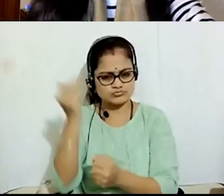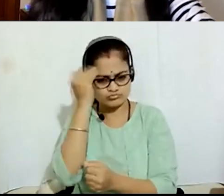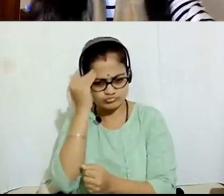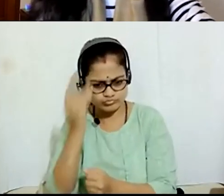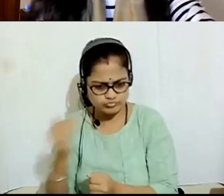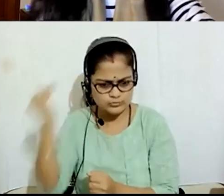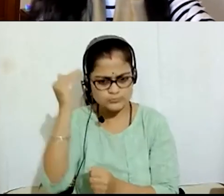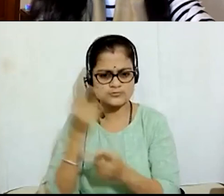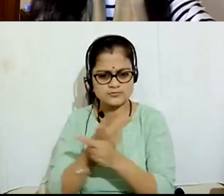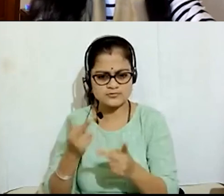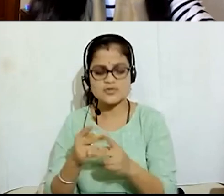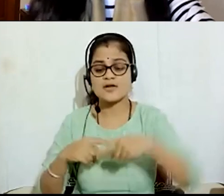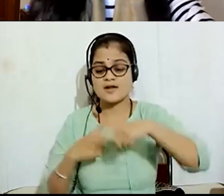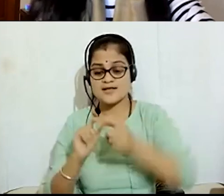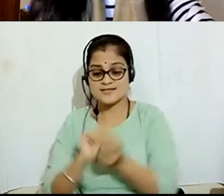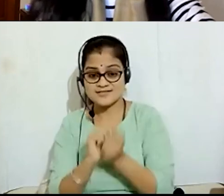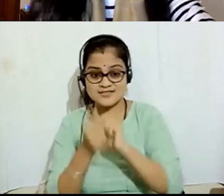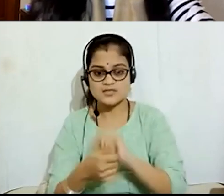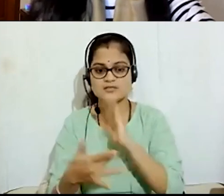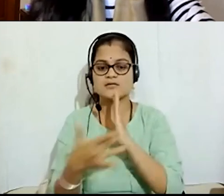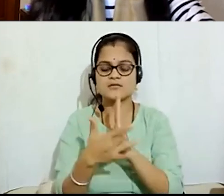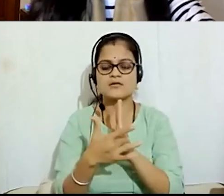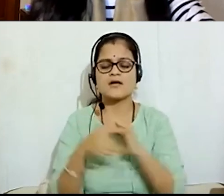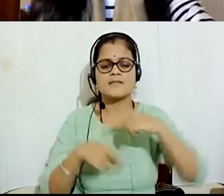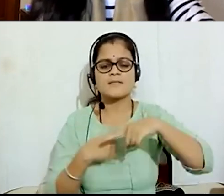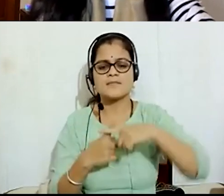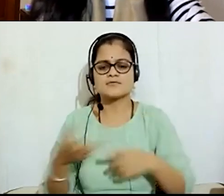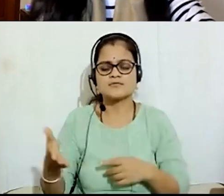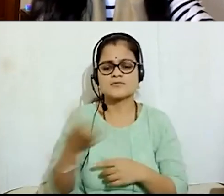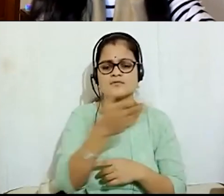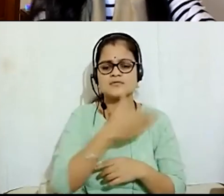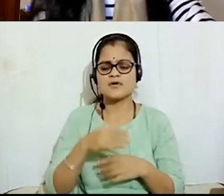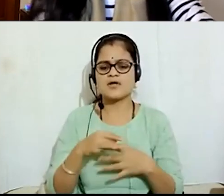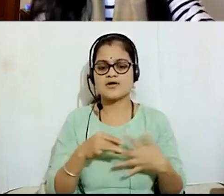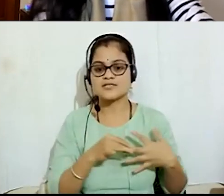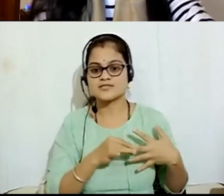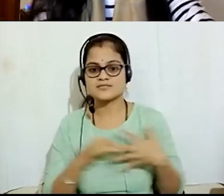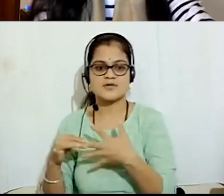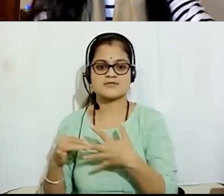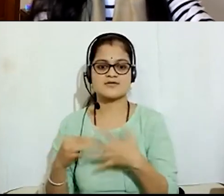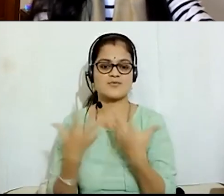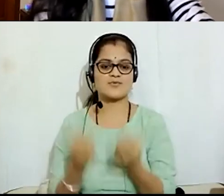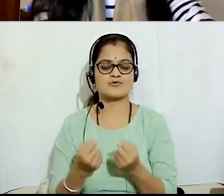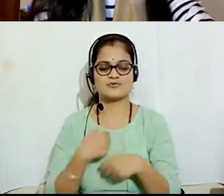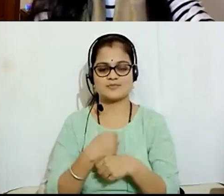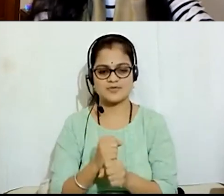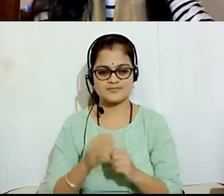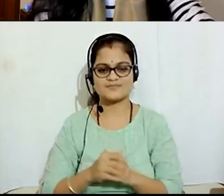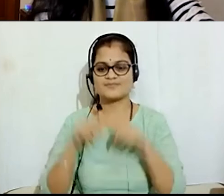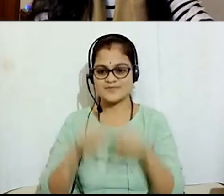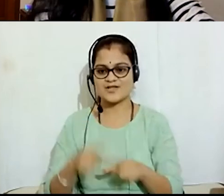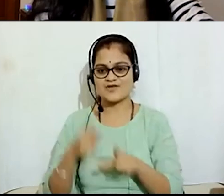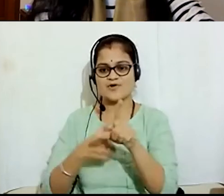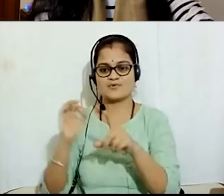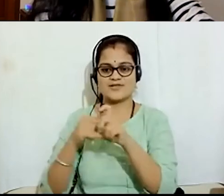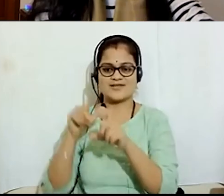modern electronic sound to create something unique within the genre. Without further ado, over to you, Yoel.